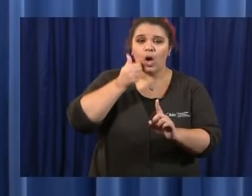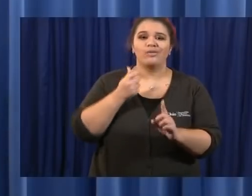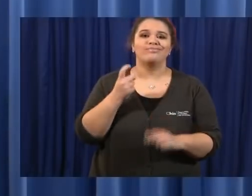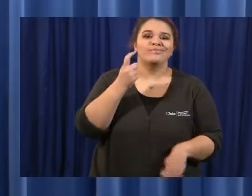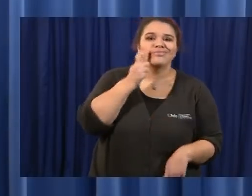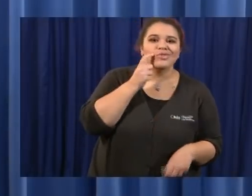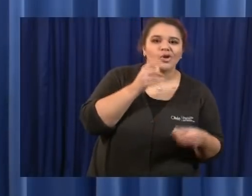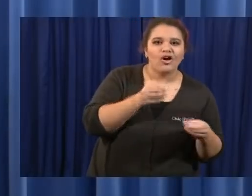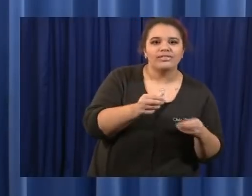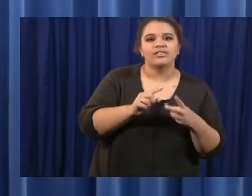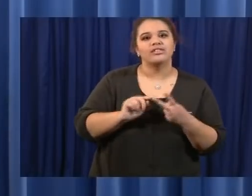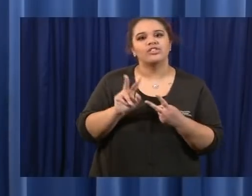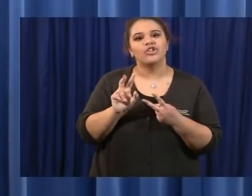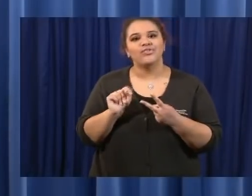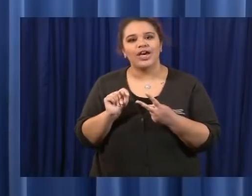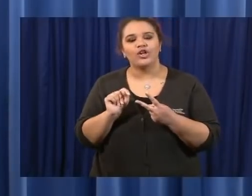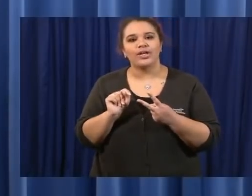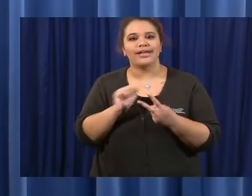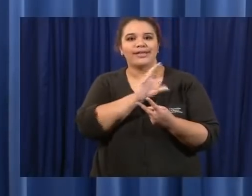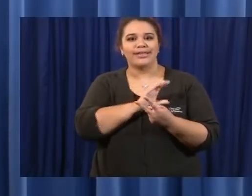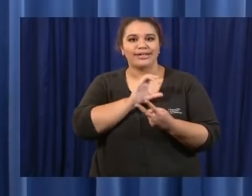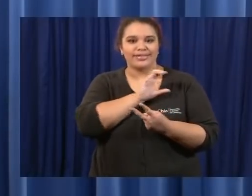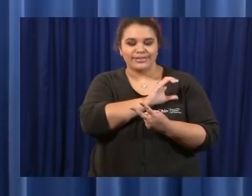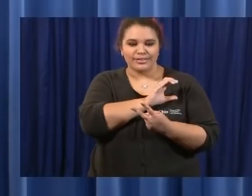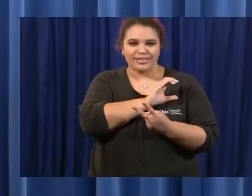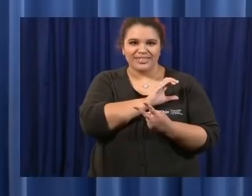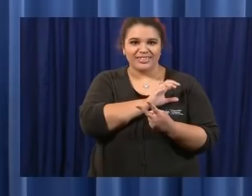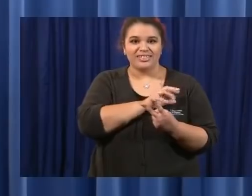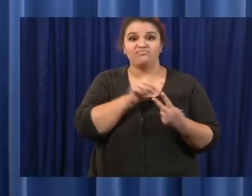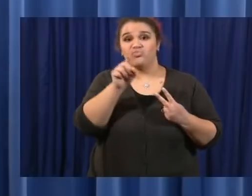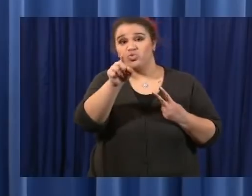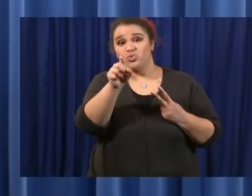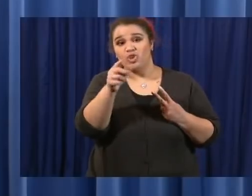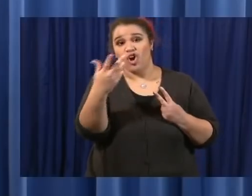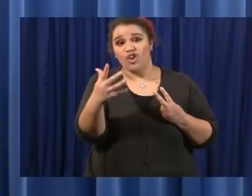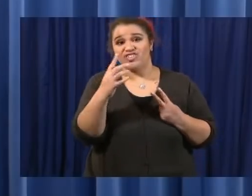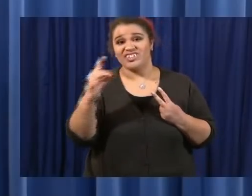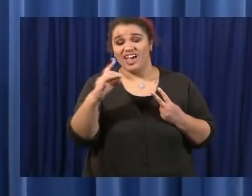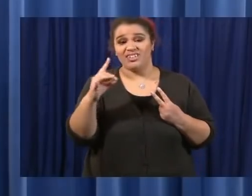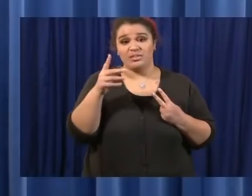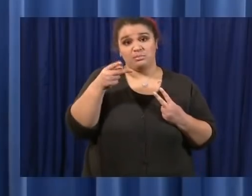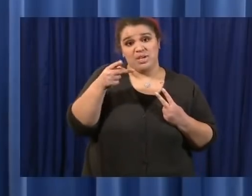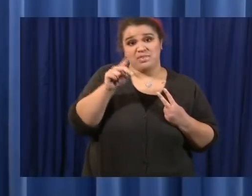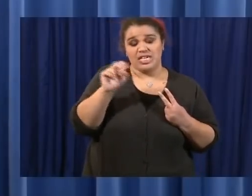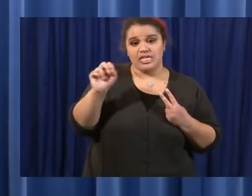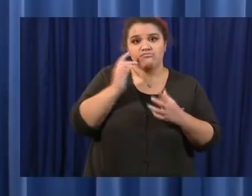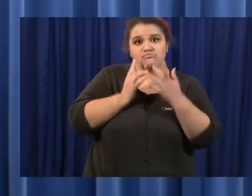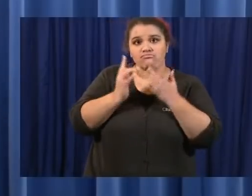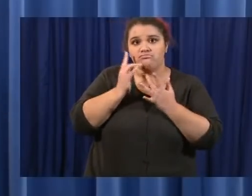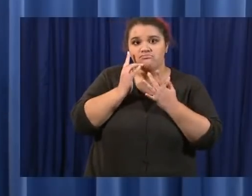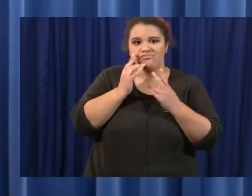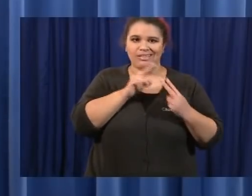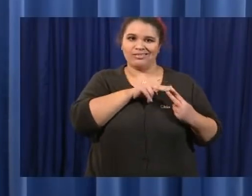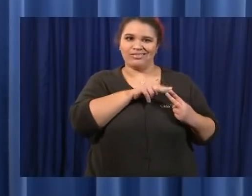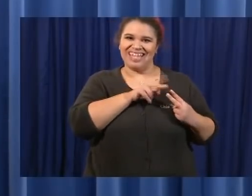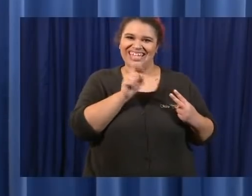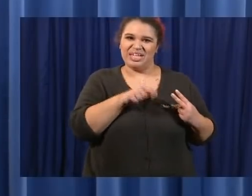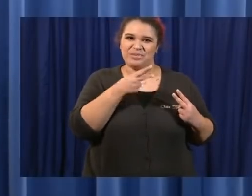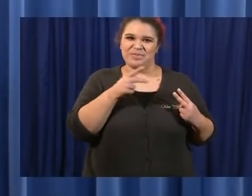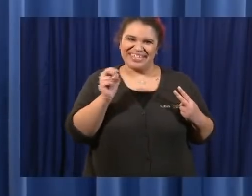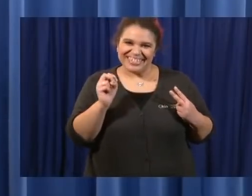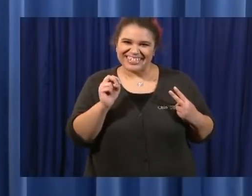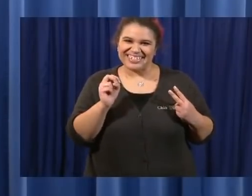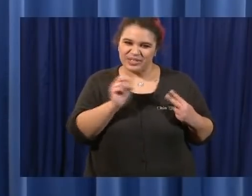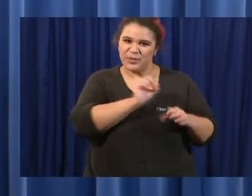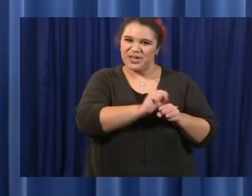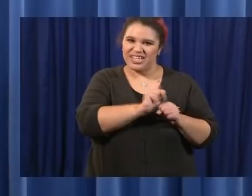veterinary clinics. You've mentioned the lack of PPE. They would also need PPE to go back to work,